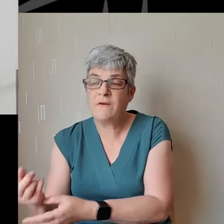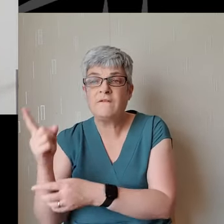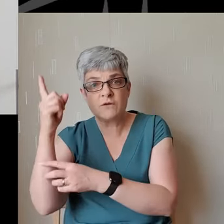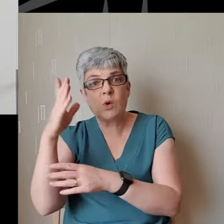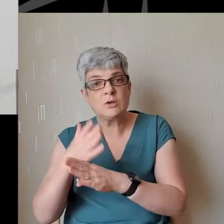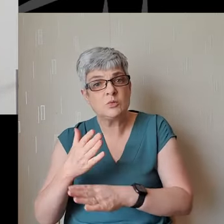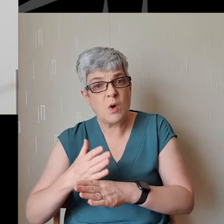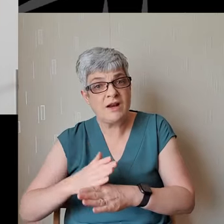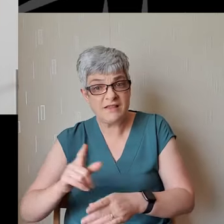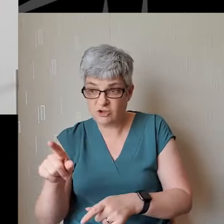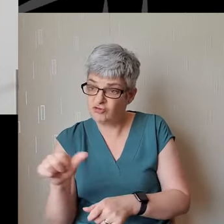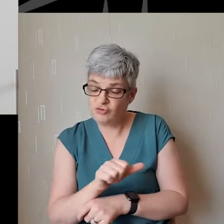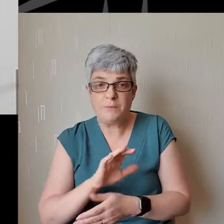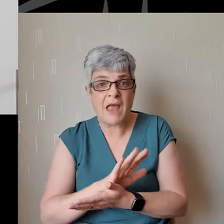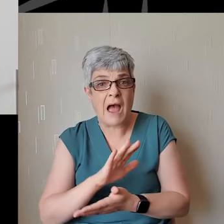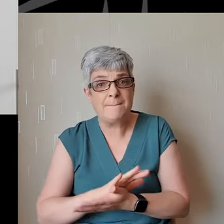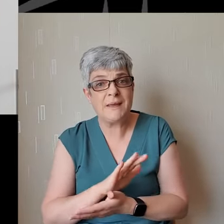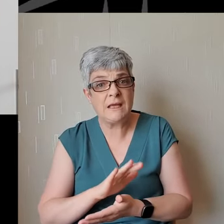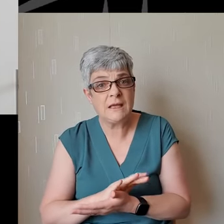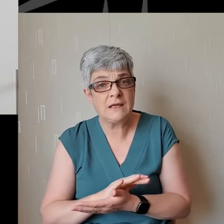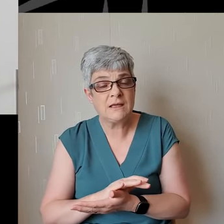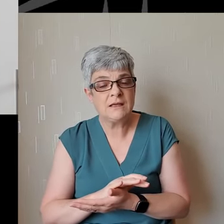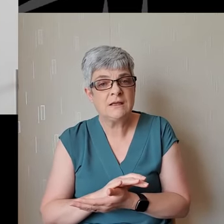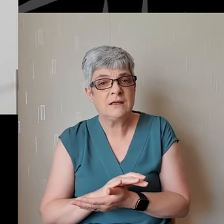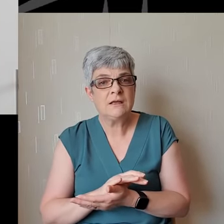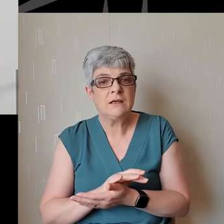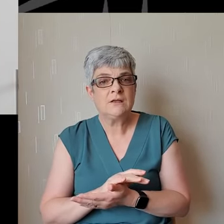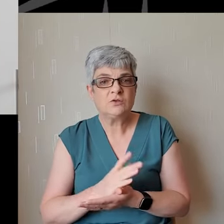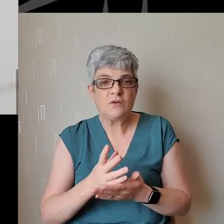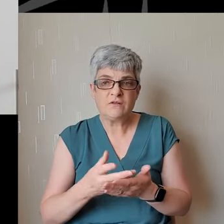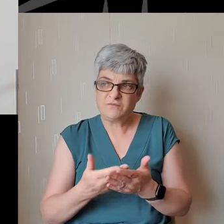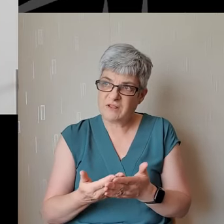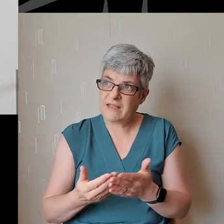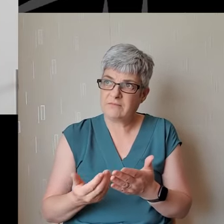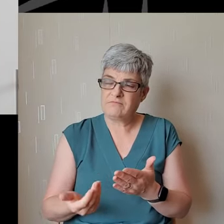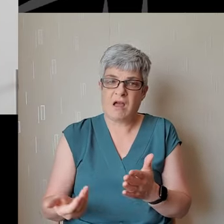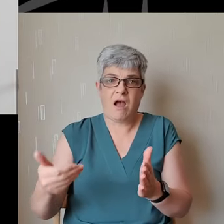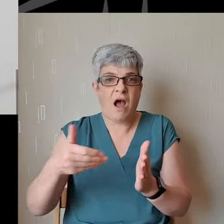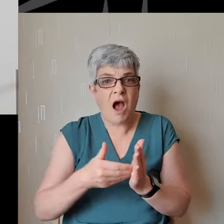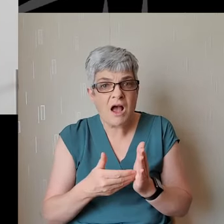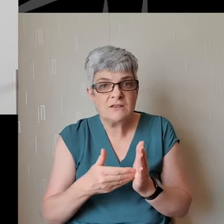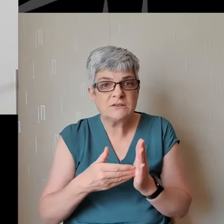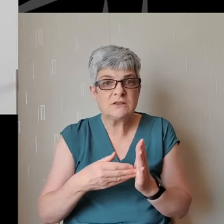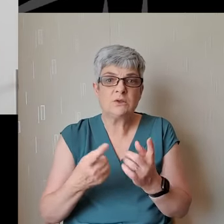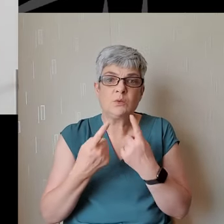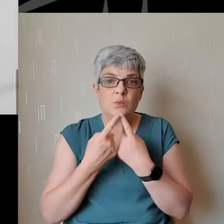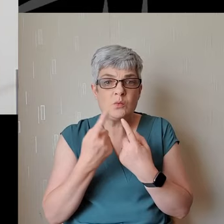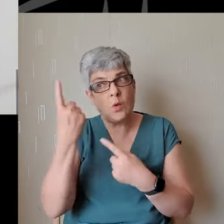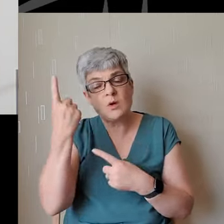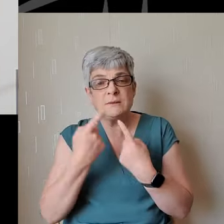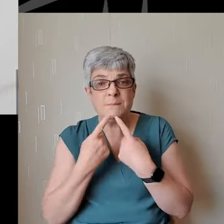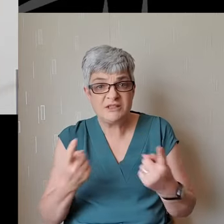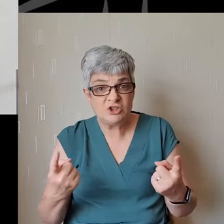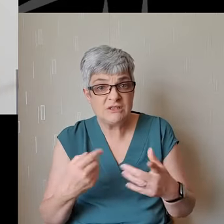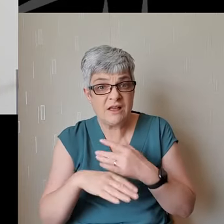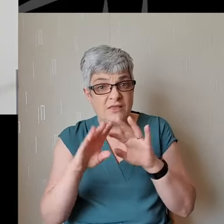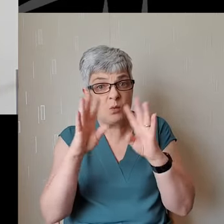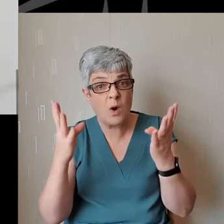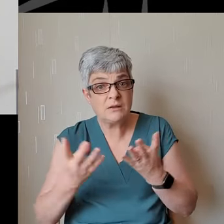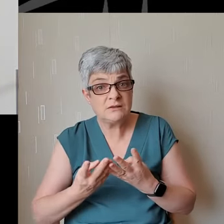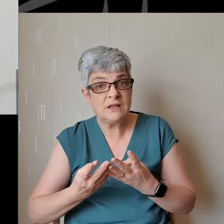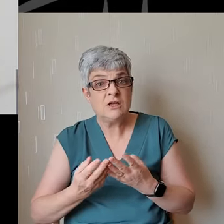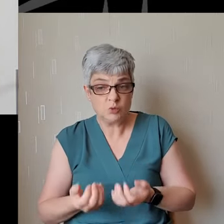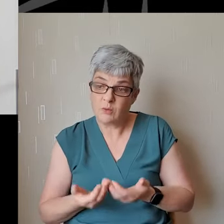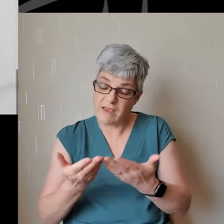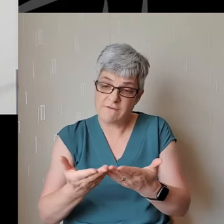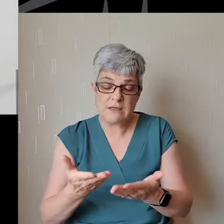is a pleasure. If it's for the extension of God's mission in the world, then giving makes us